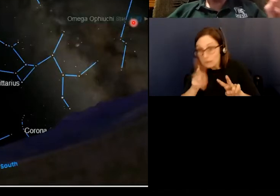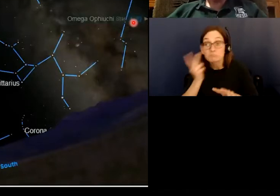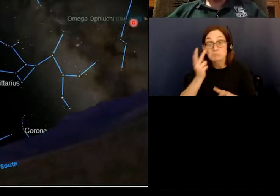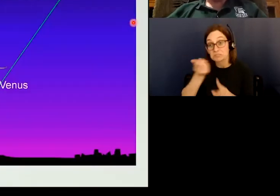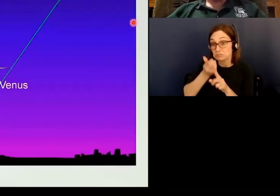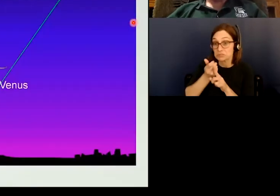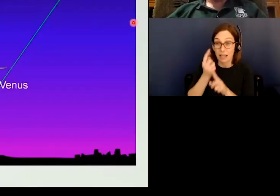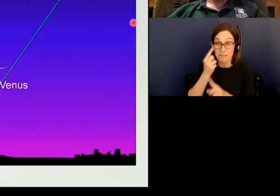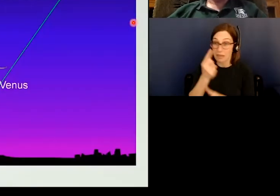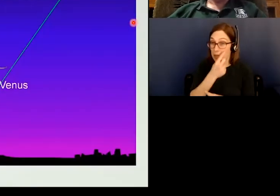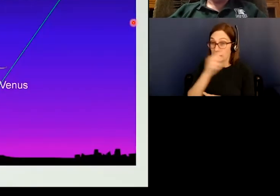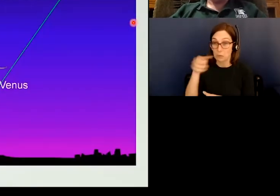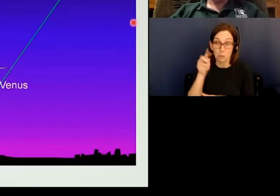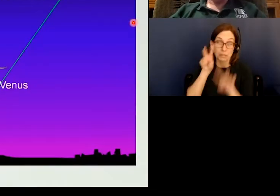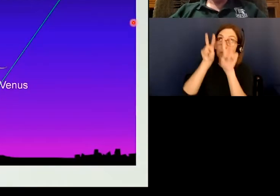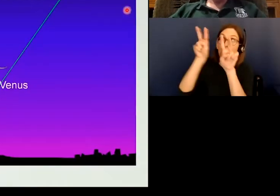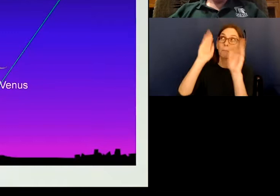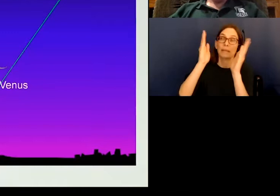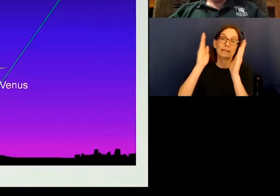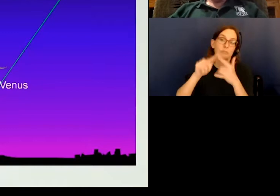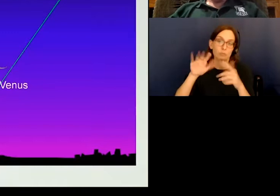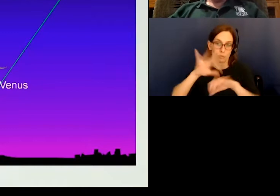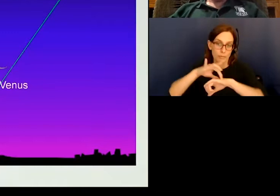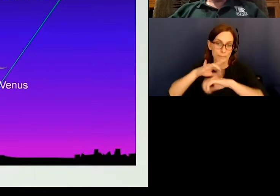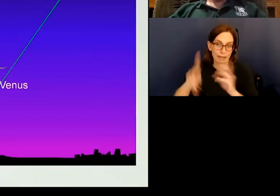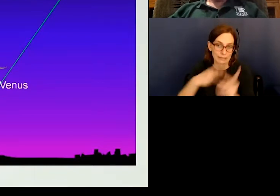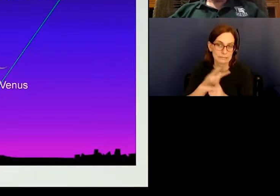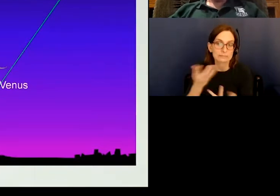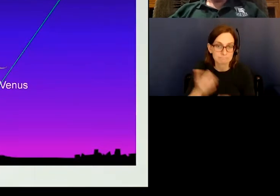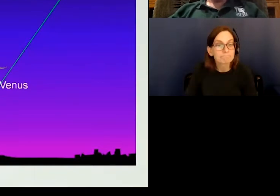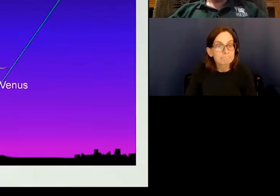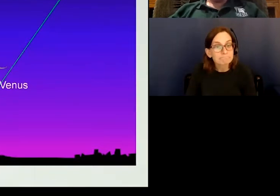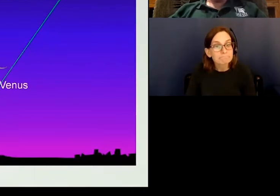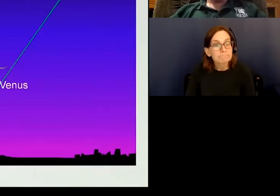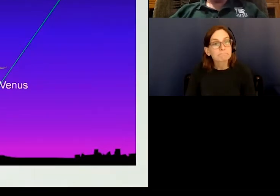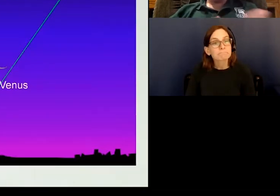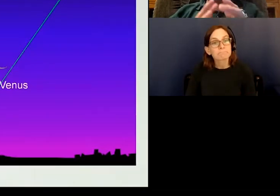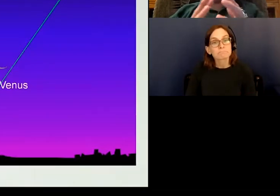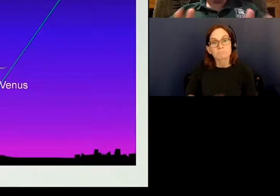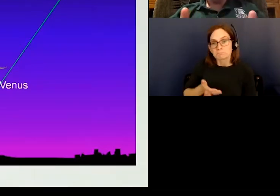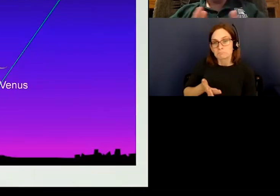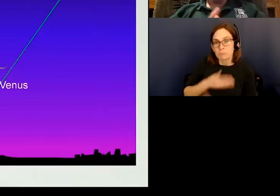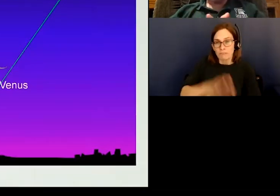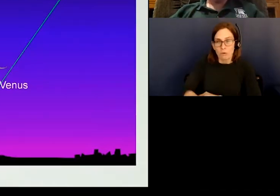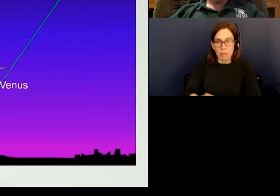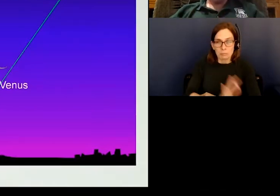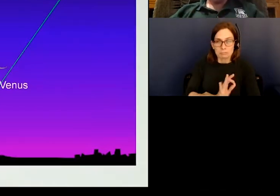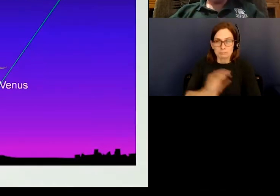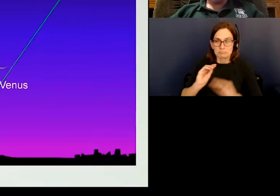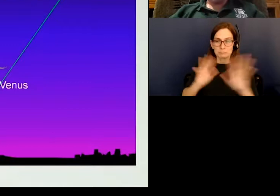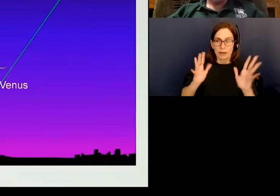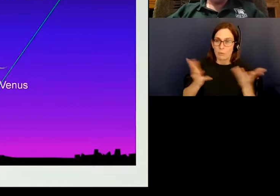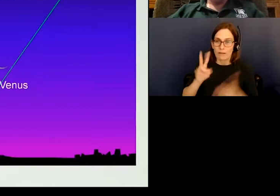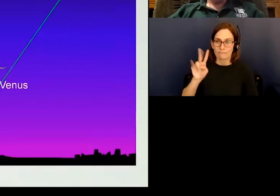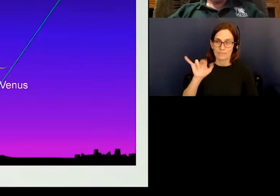own eyes if you just pay attention to the planets. Now I want to look at the pre-dawn sky. The brightest star in the sky is Venus. It's